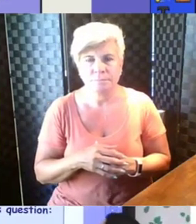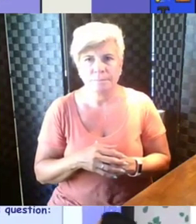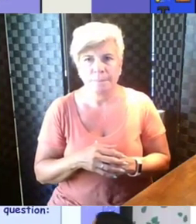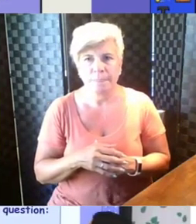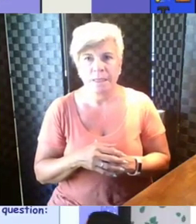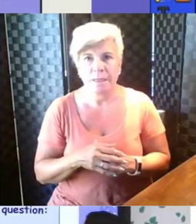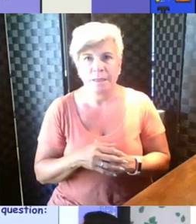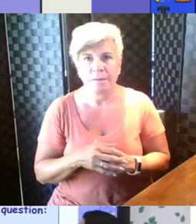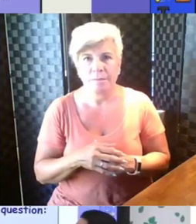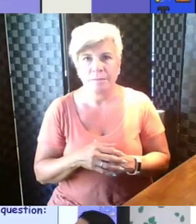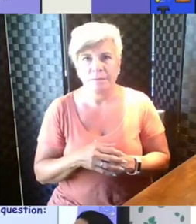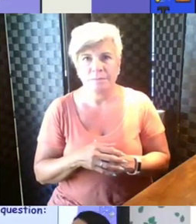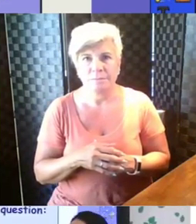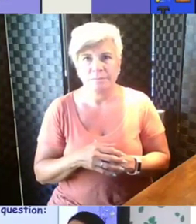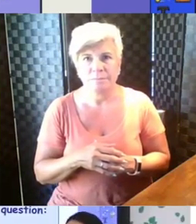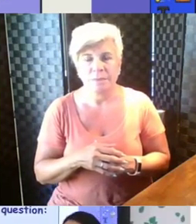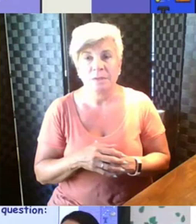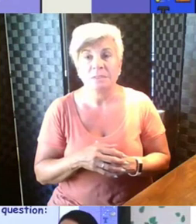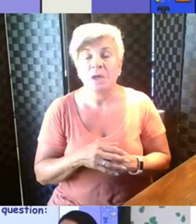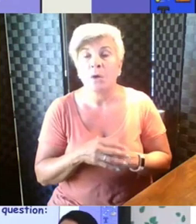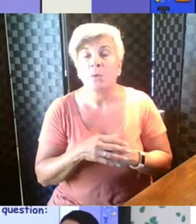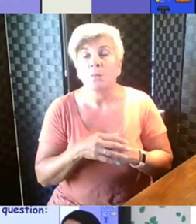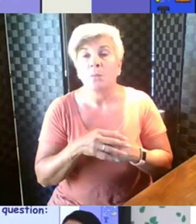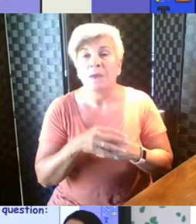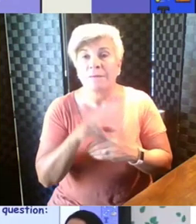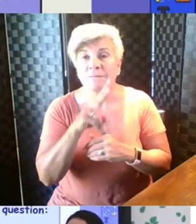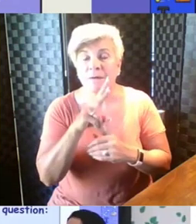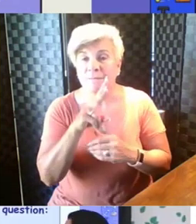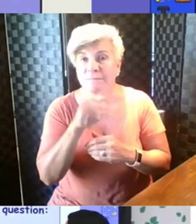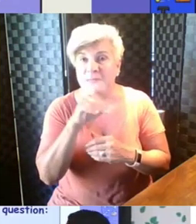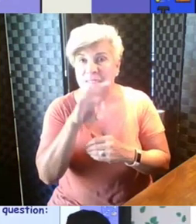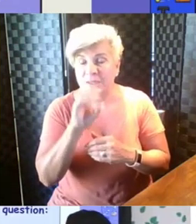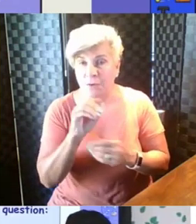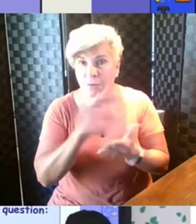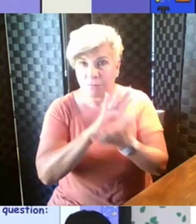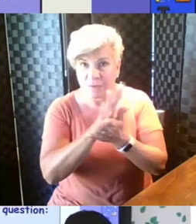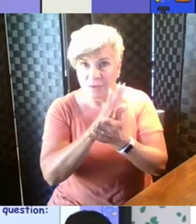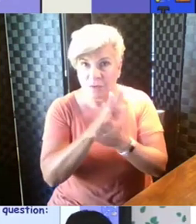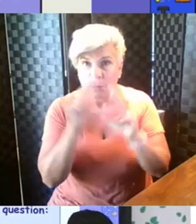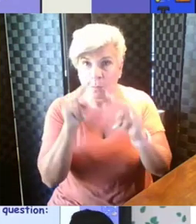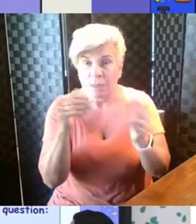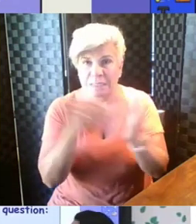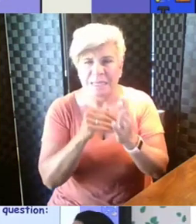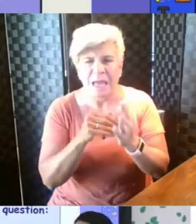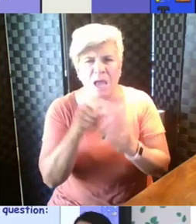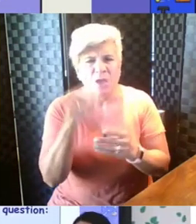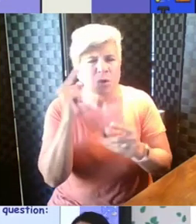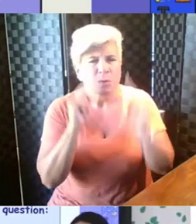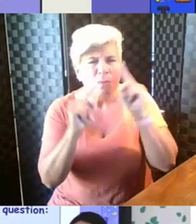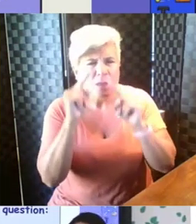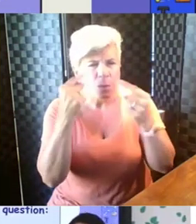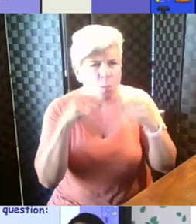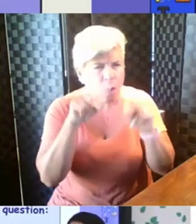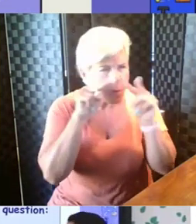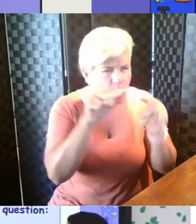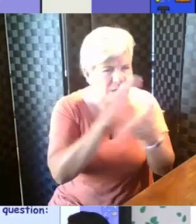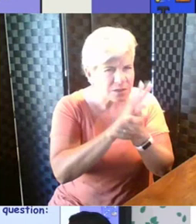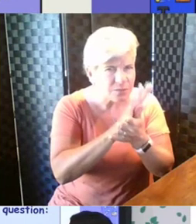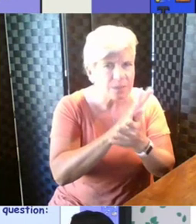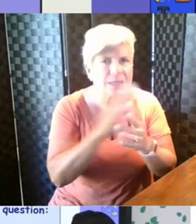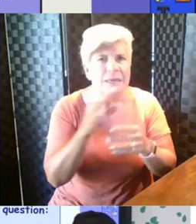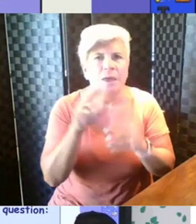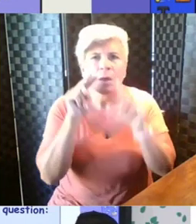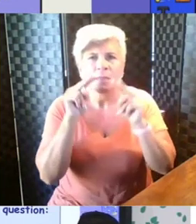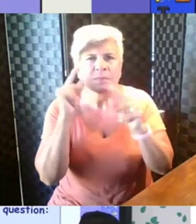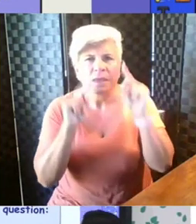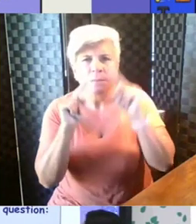All right, we have another Learn Zillion video that we're going to watch today. And the question that I want you to be thinking about as you are watching the video